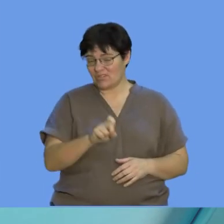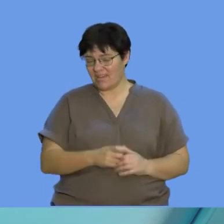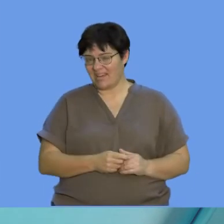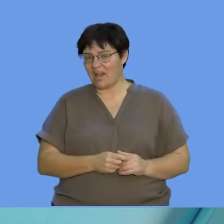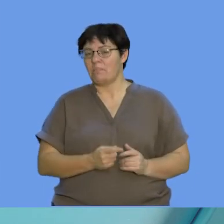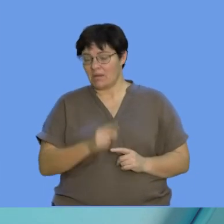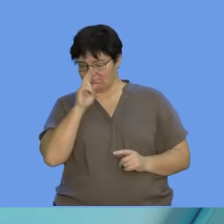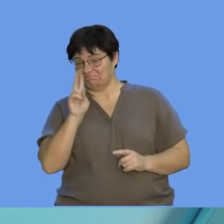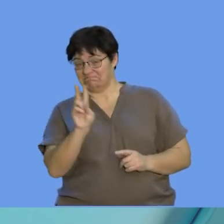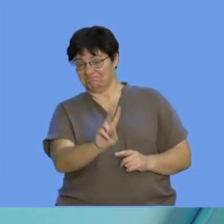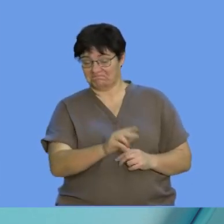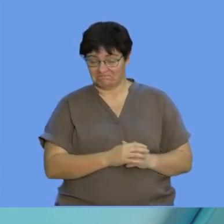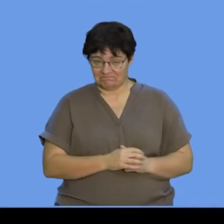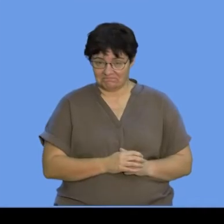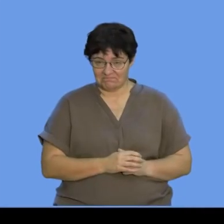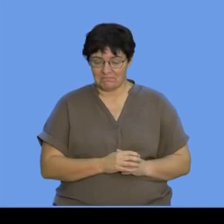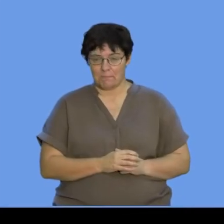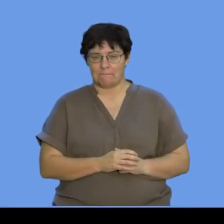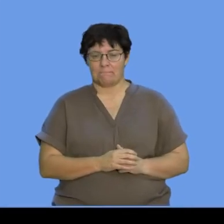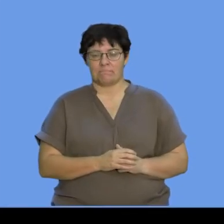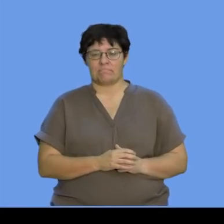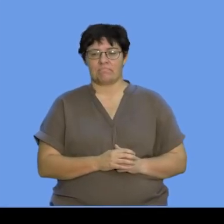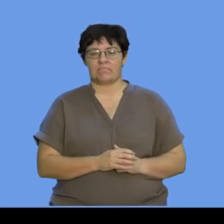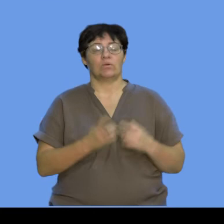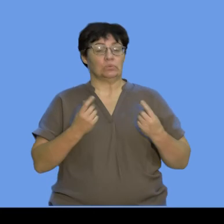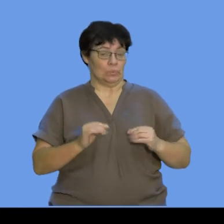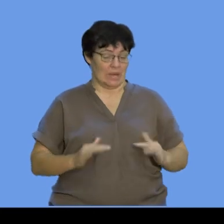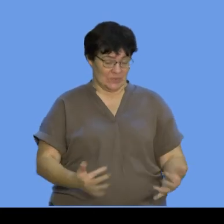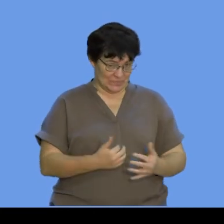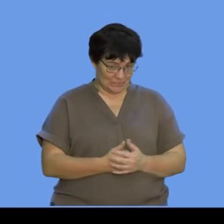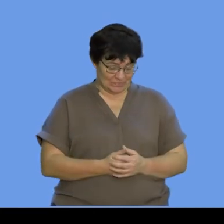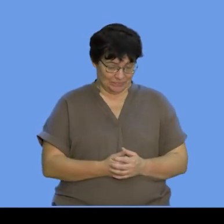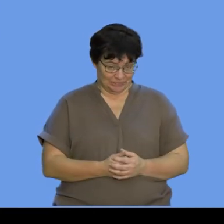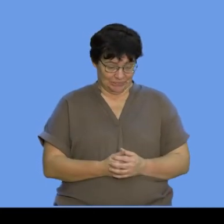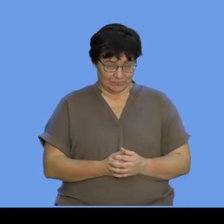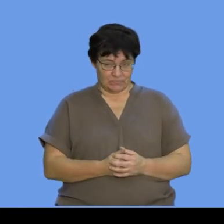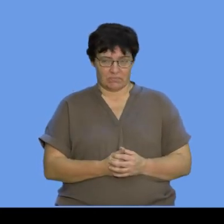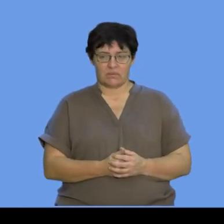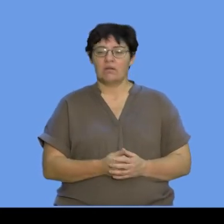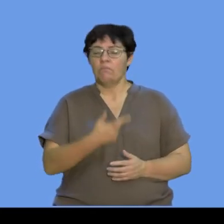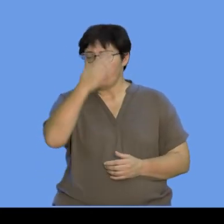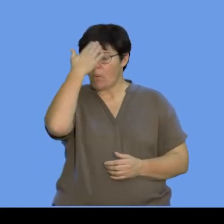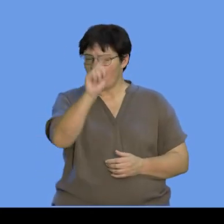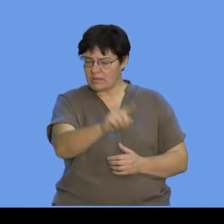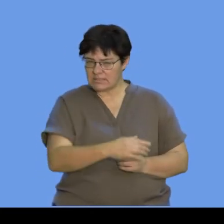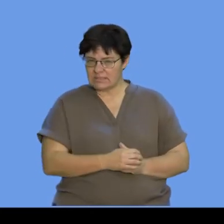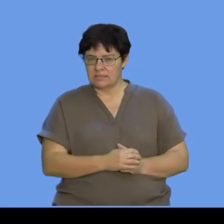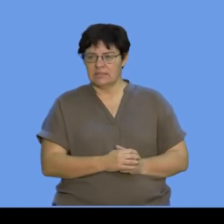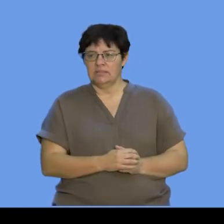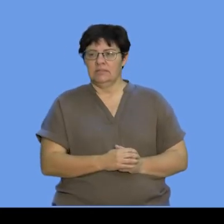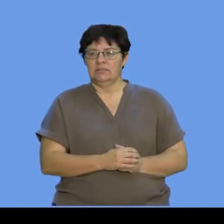please look at. So let's see how we do that. Now, so with this one, what do I know? I know